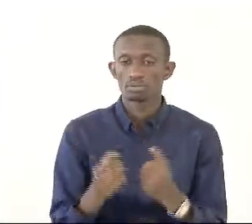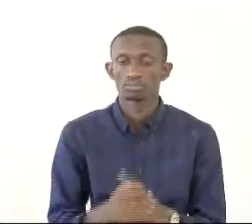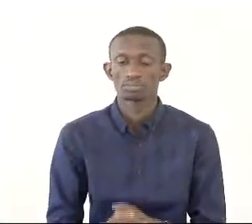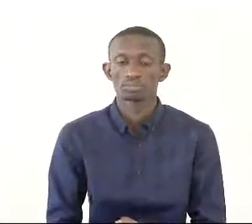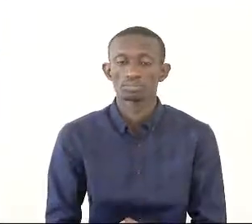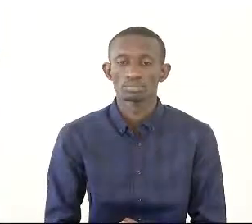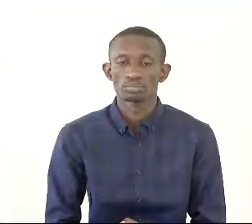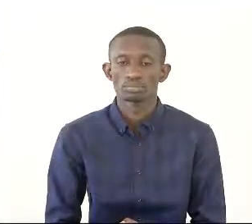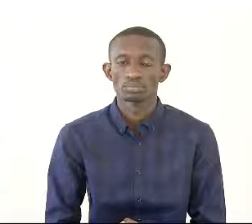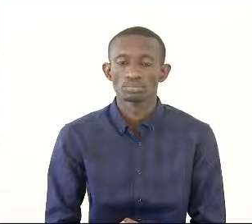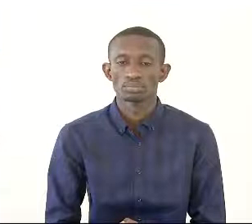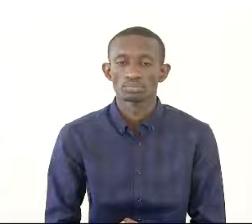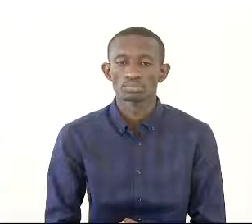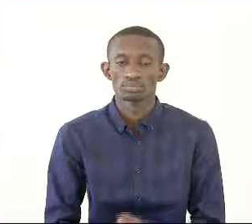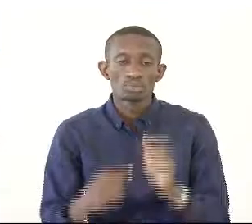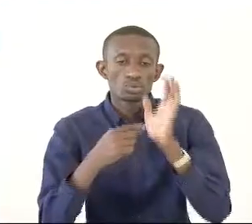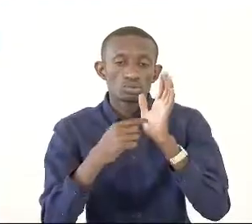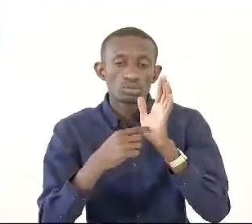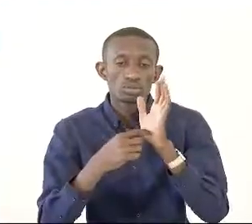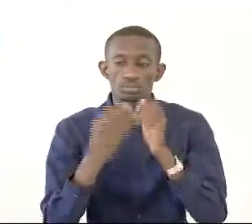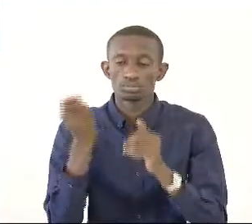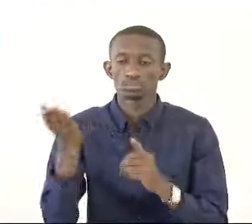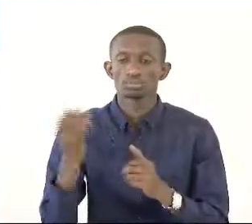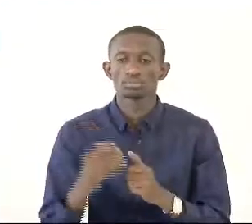we have this example.